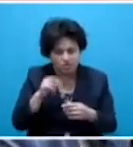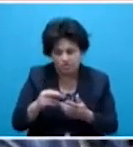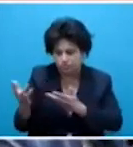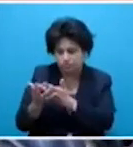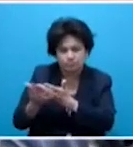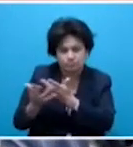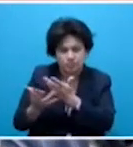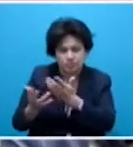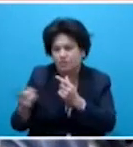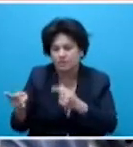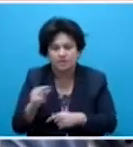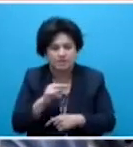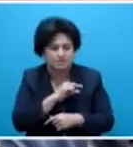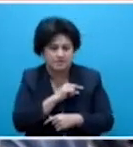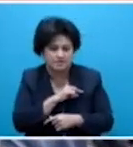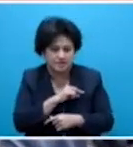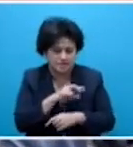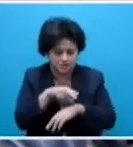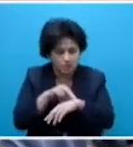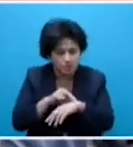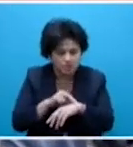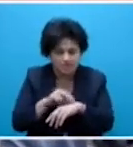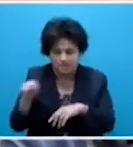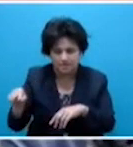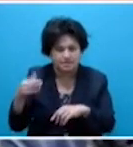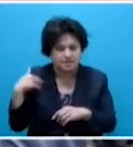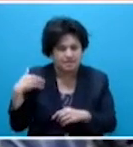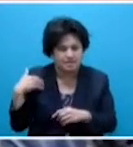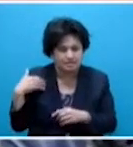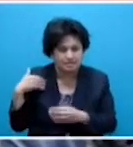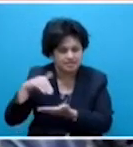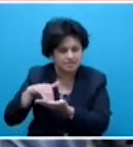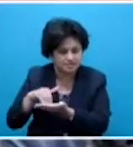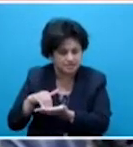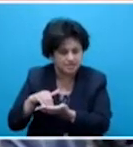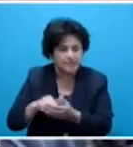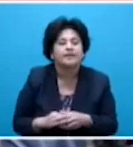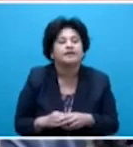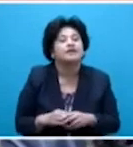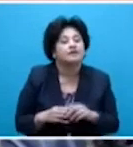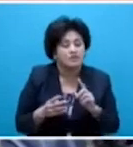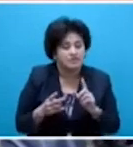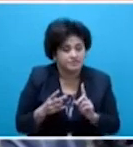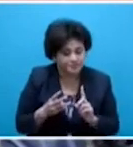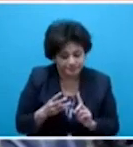in the division. The system for financial assistance is also well established in relation to